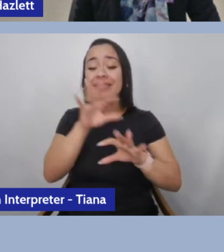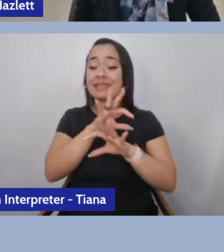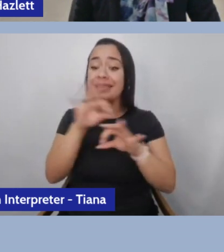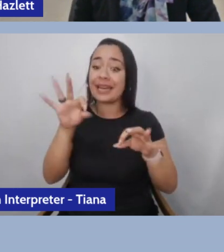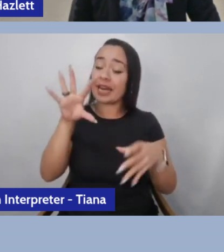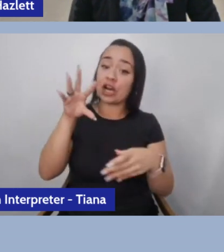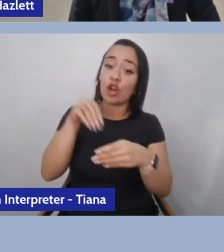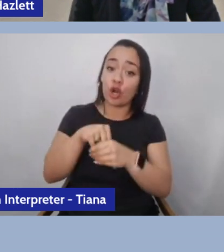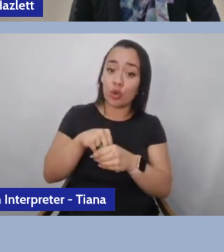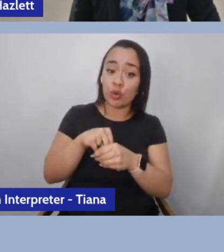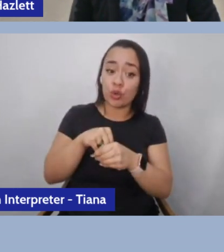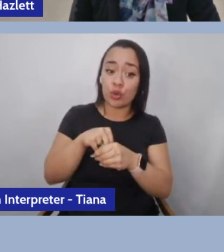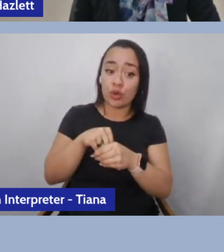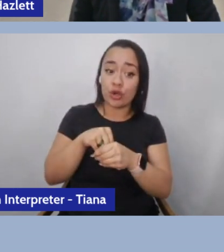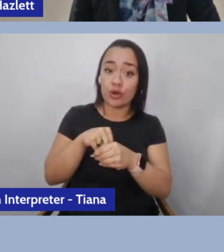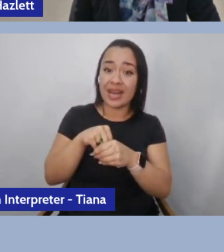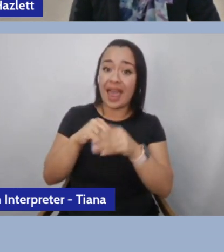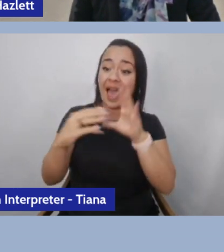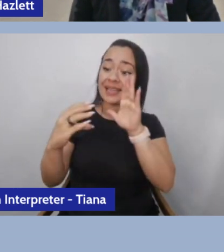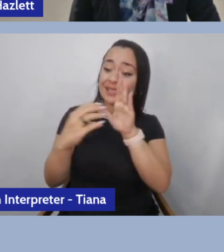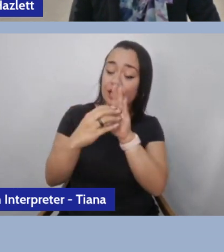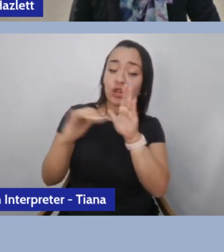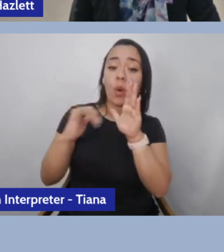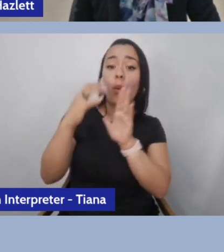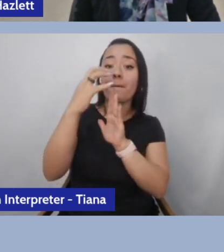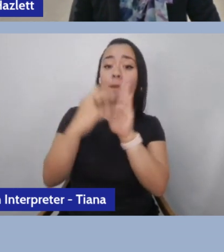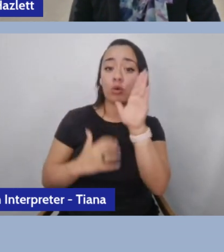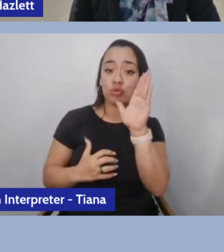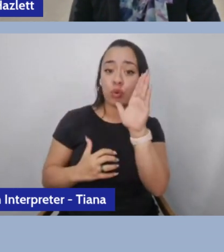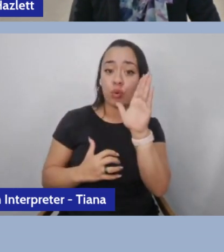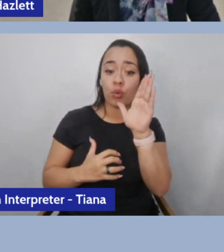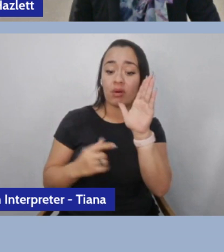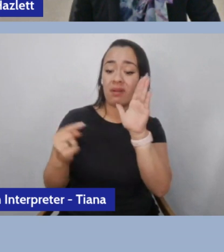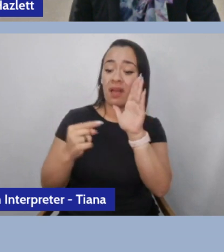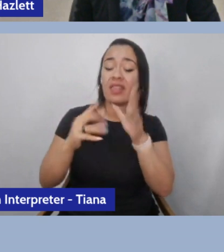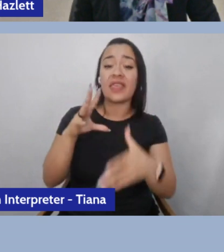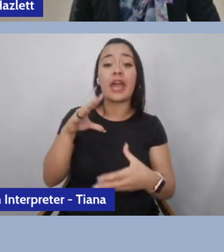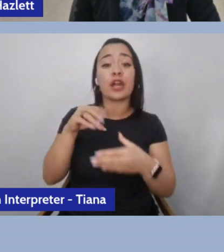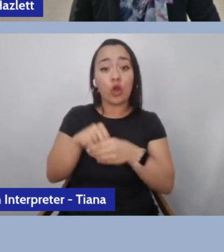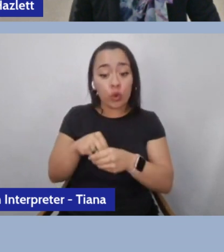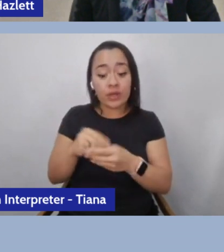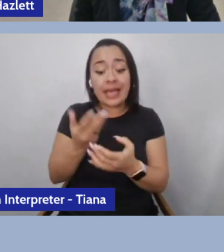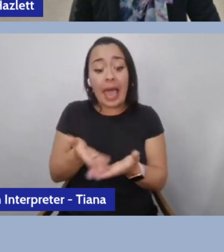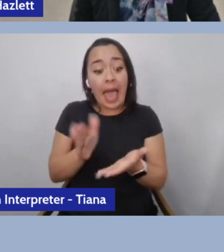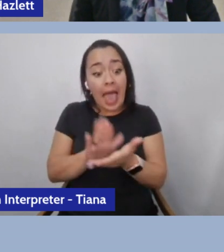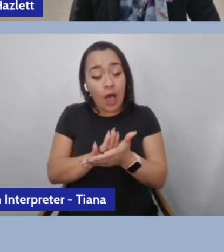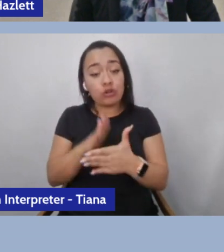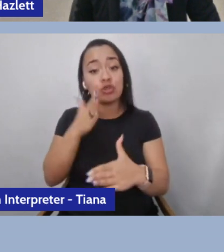a section or a module which includes how to work in cognitive